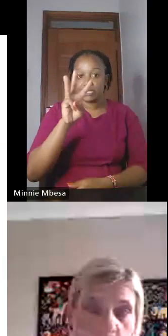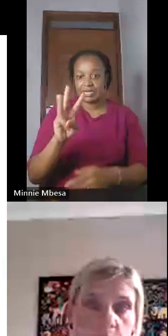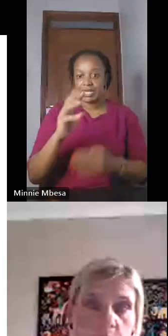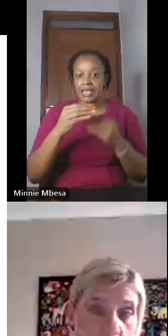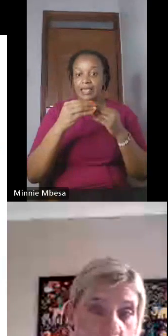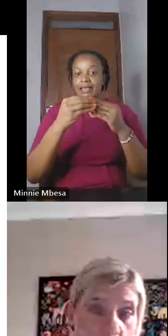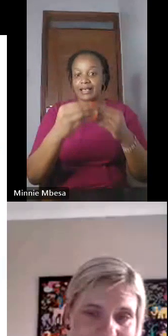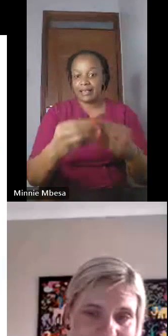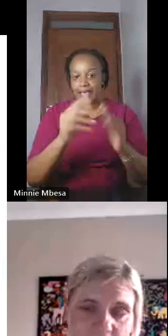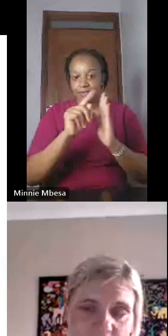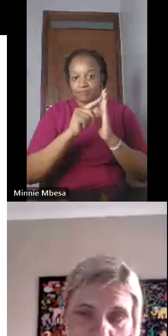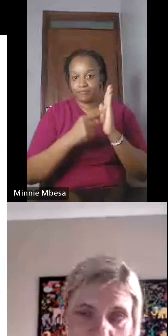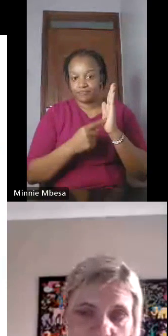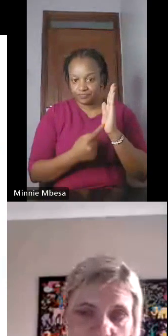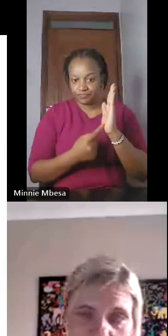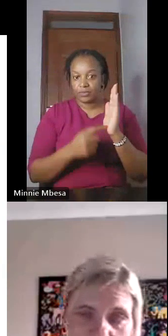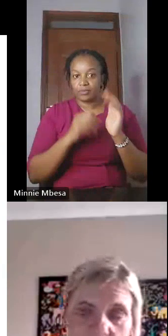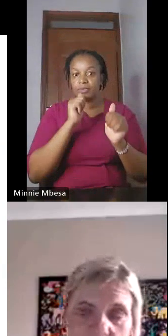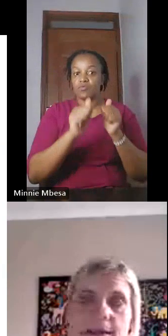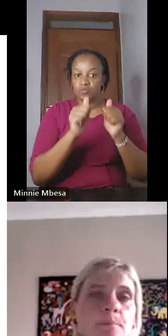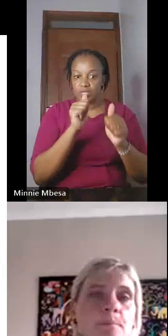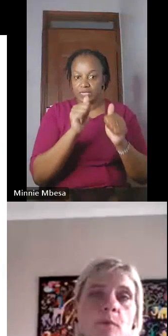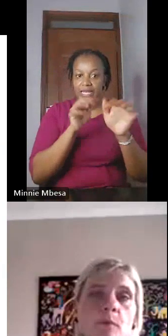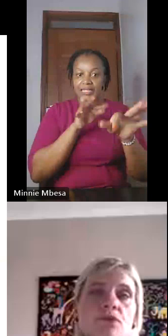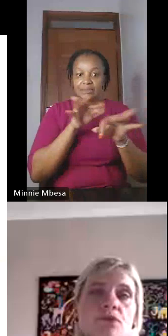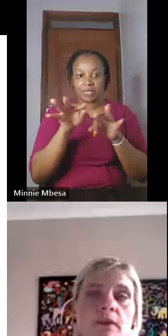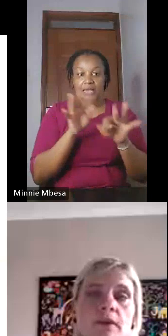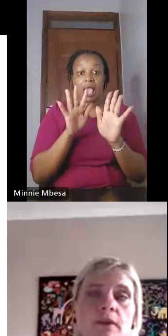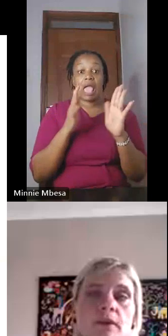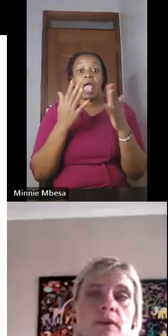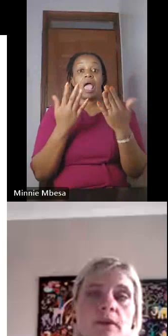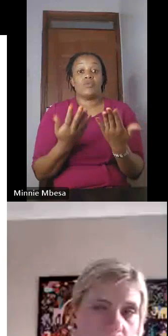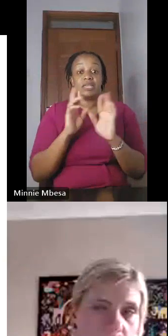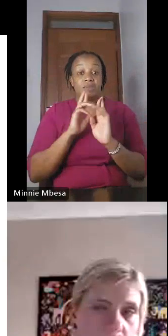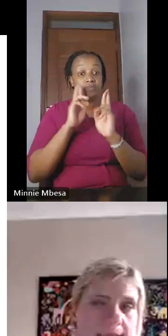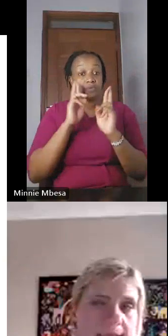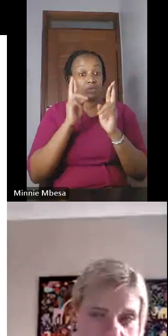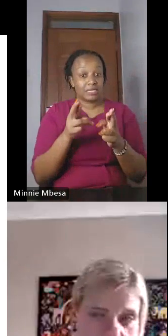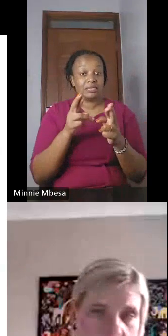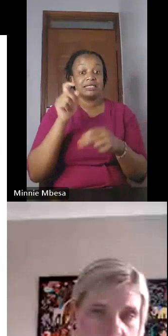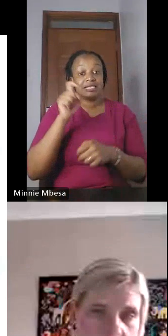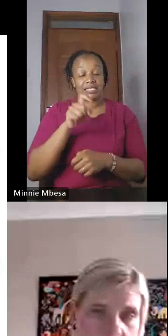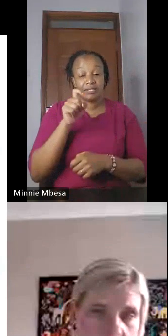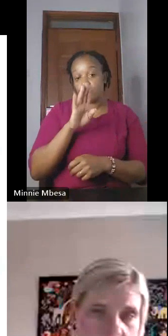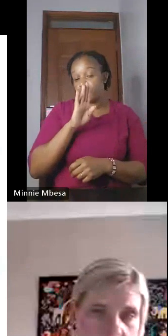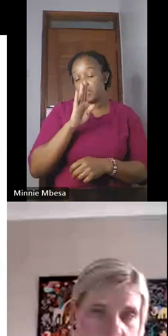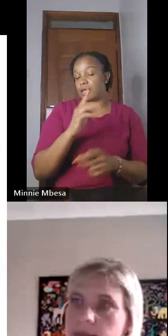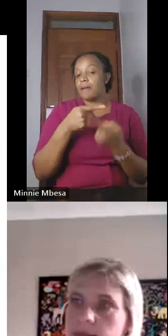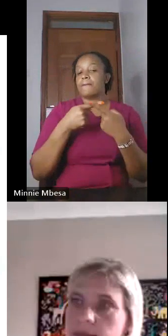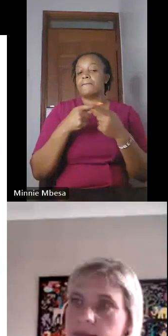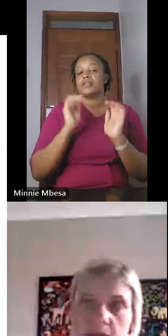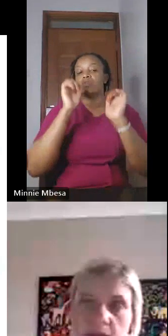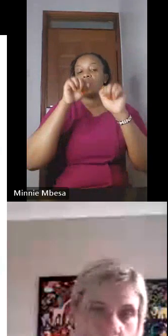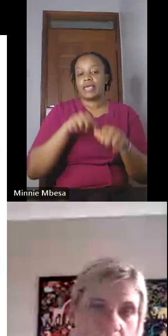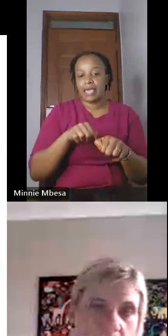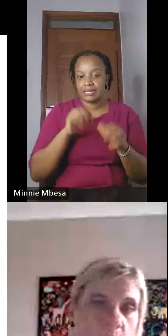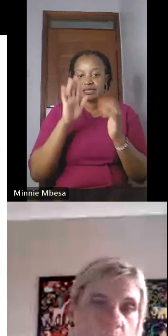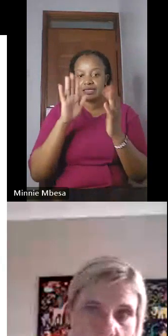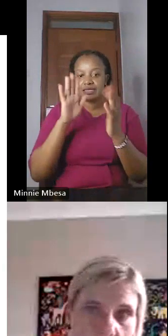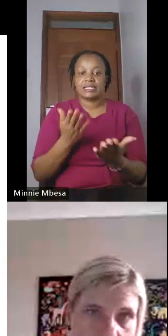those referee reports need to look like. But you can also submit a letter written by